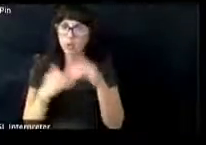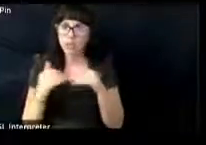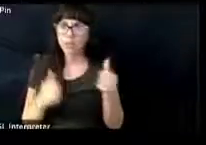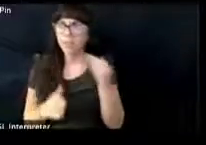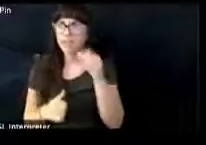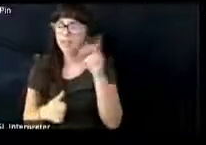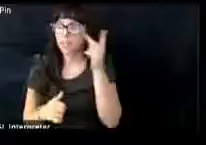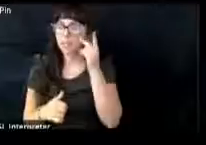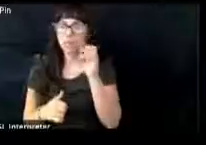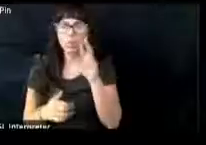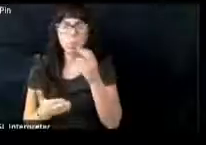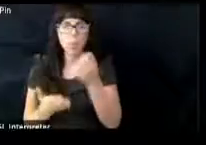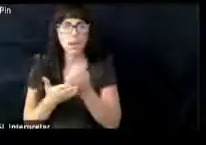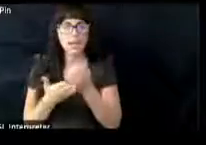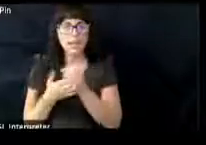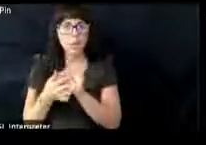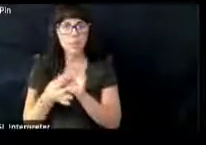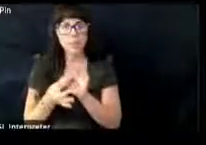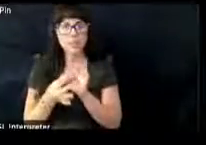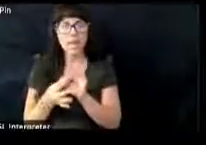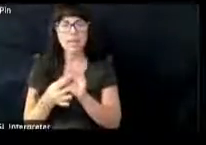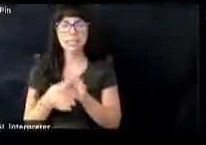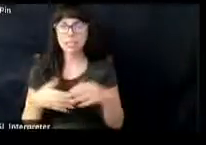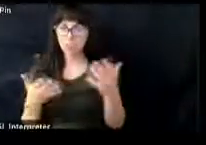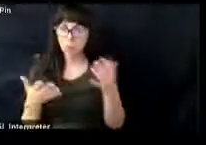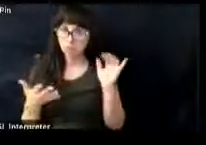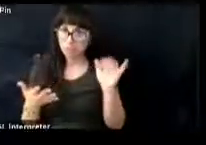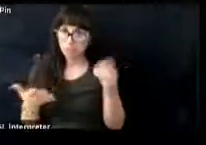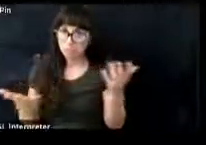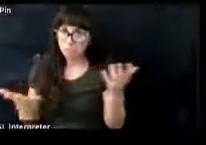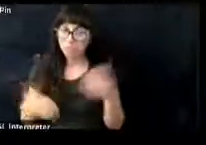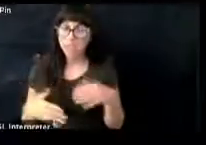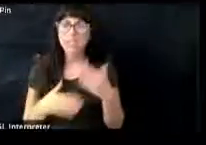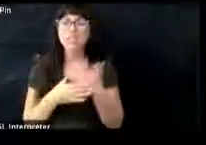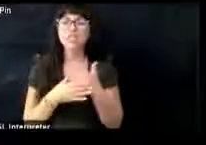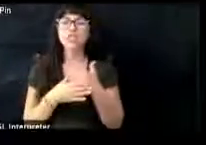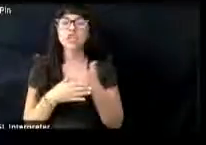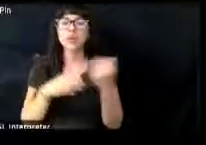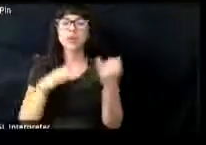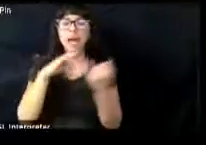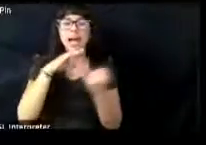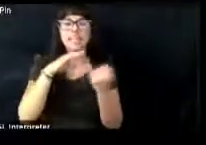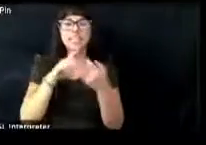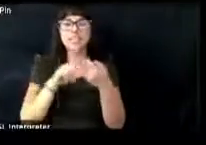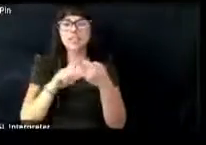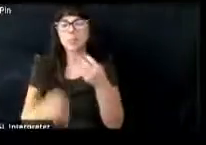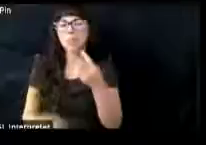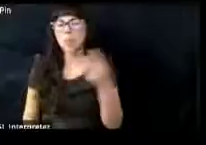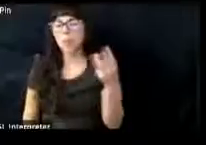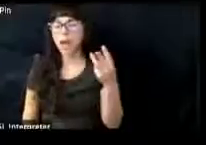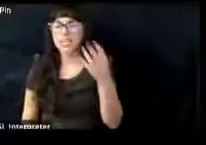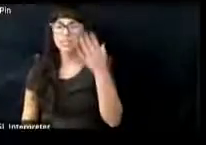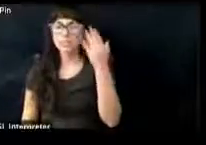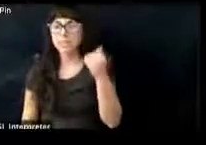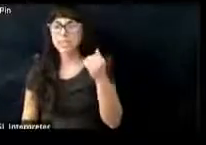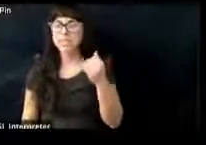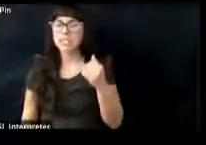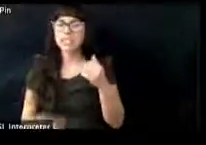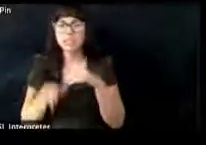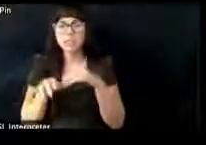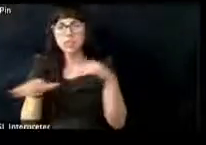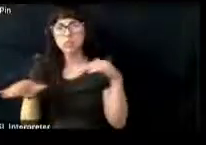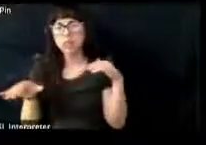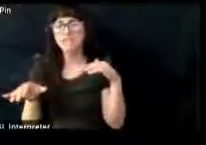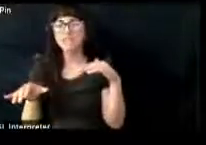or economic ties that bind them, and that is their shared isolation from the west side due to traffic congestion through